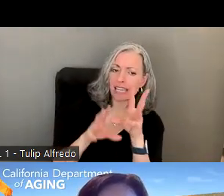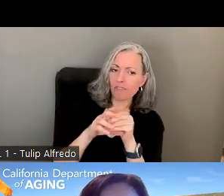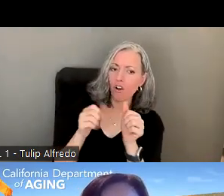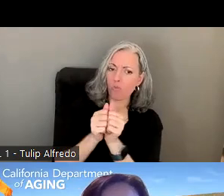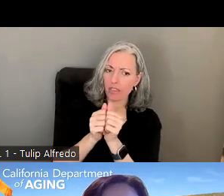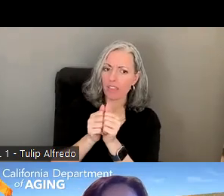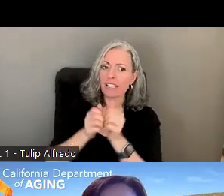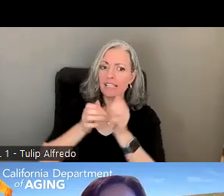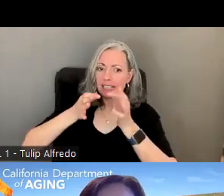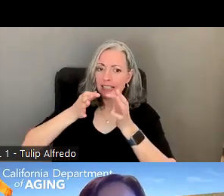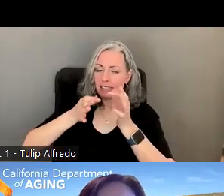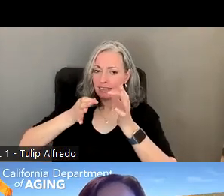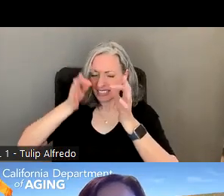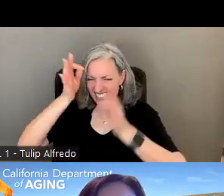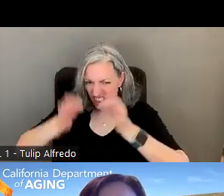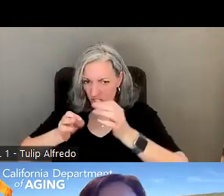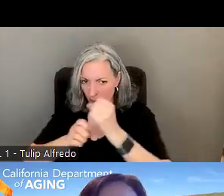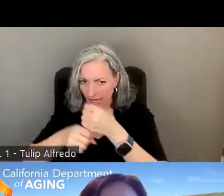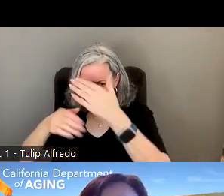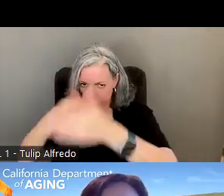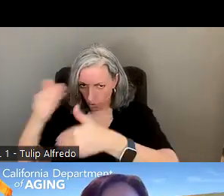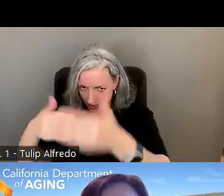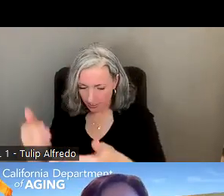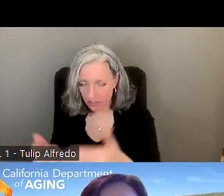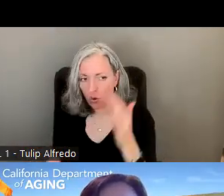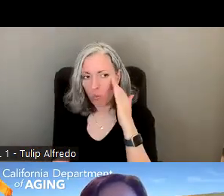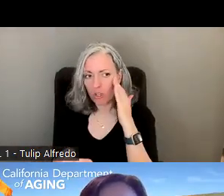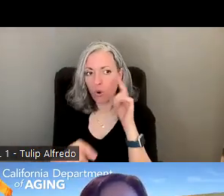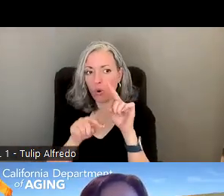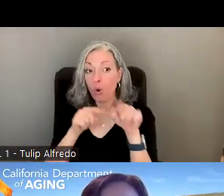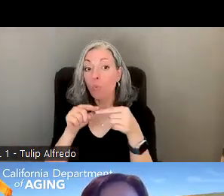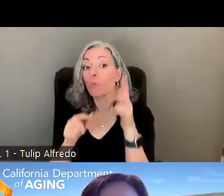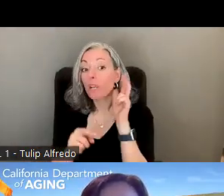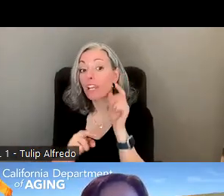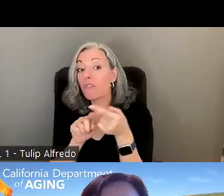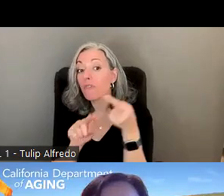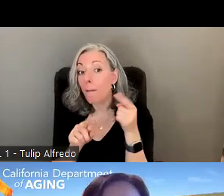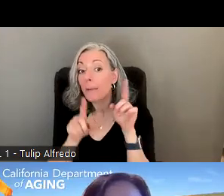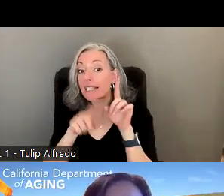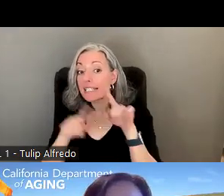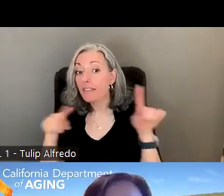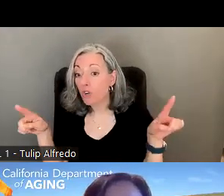process? As we all know, that when we hear from different